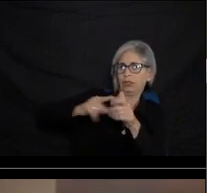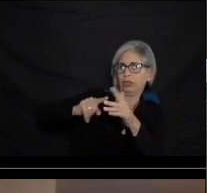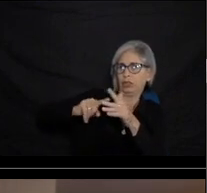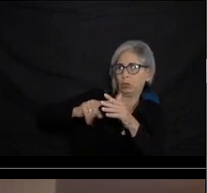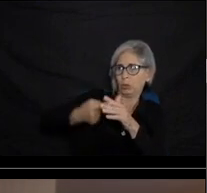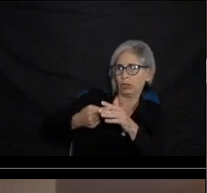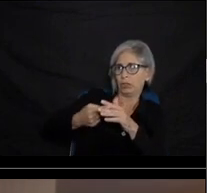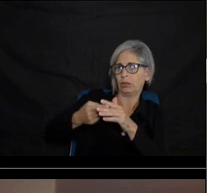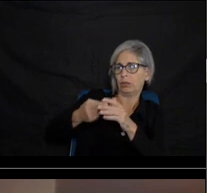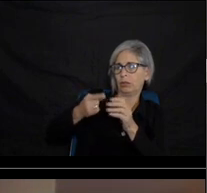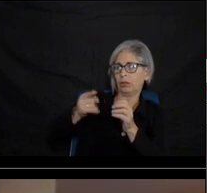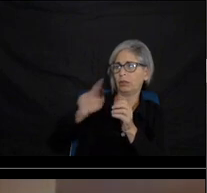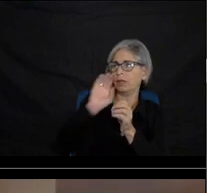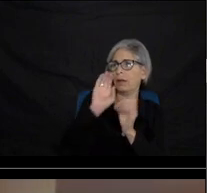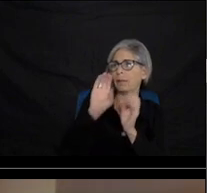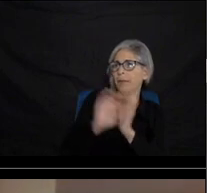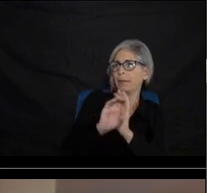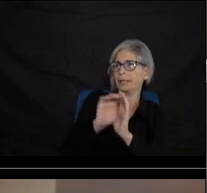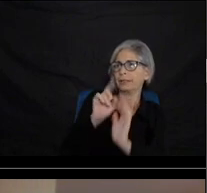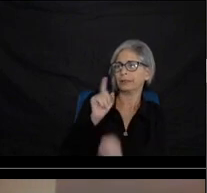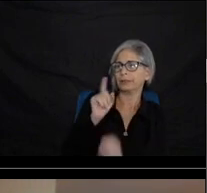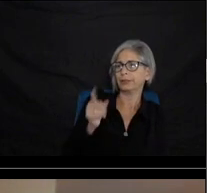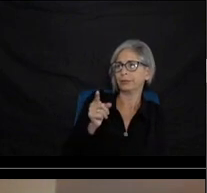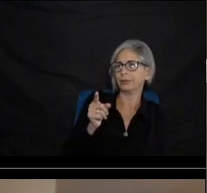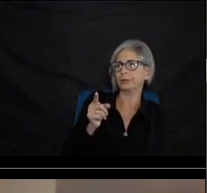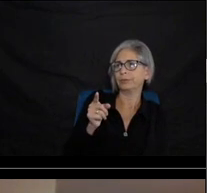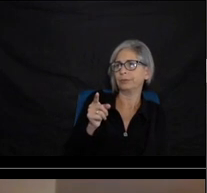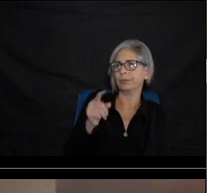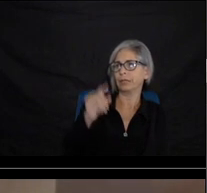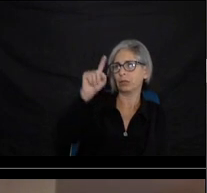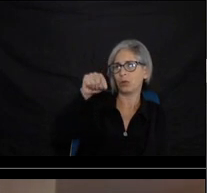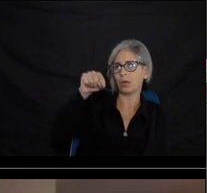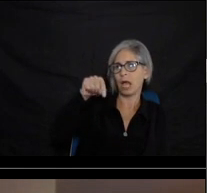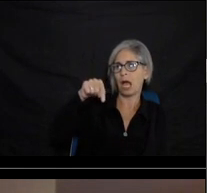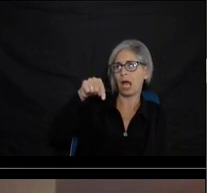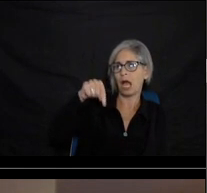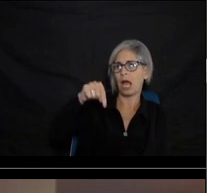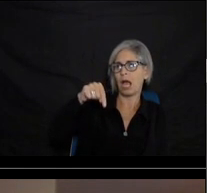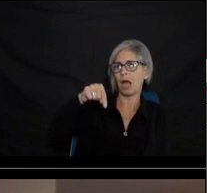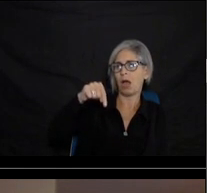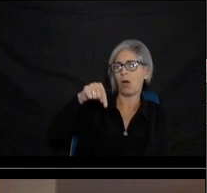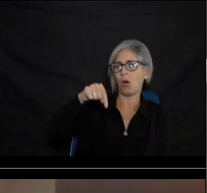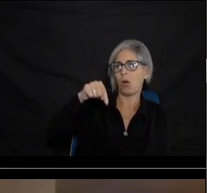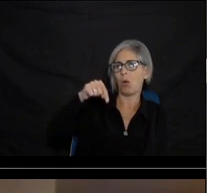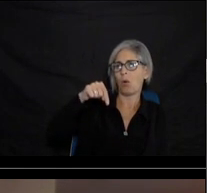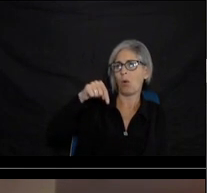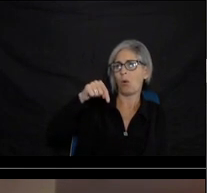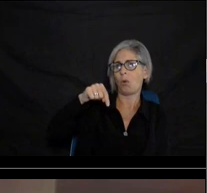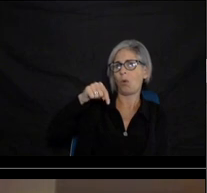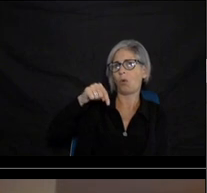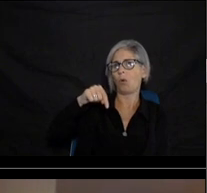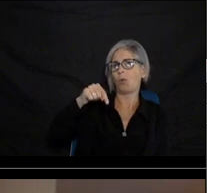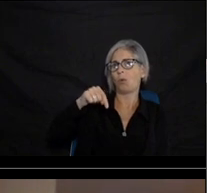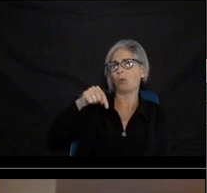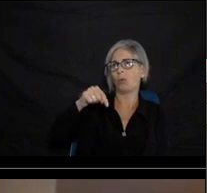Chief Joseph pictured, and then you scroll down, he's removed